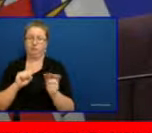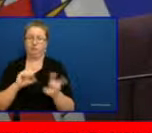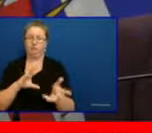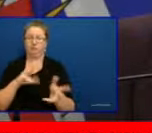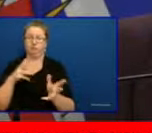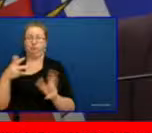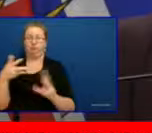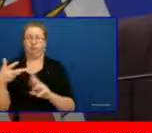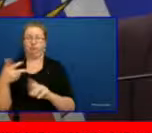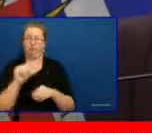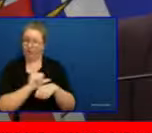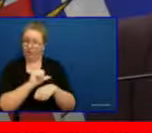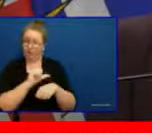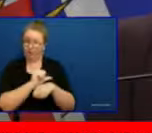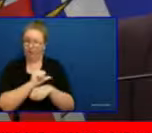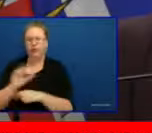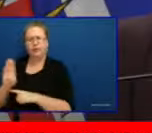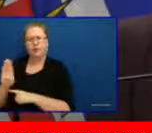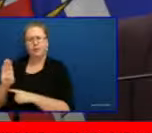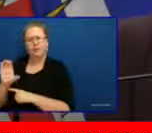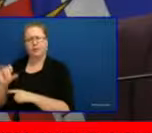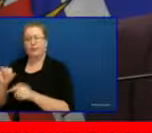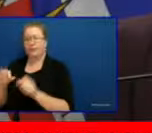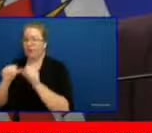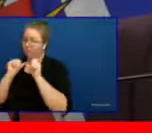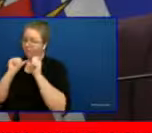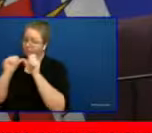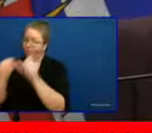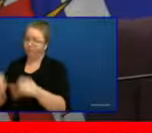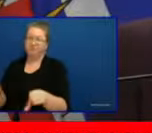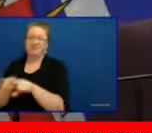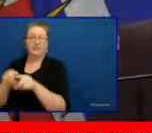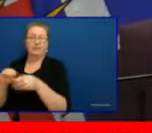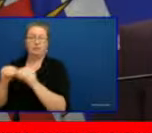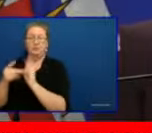see BC going if we continue the way we are right now? Yeah, so